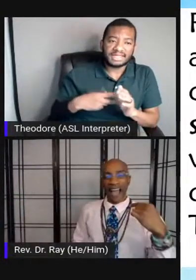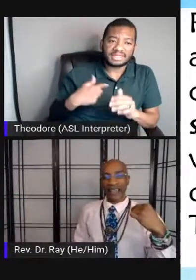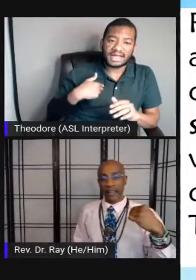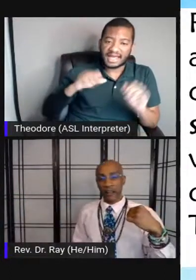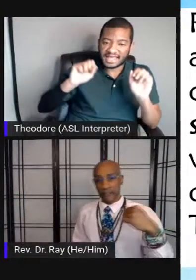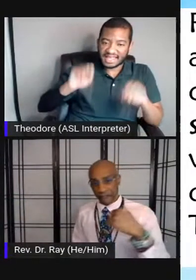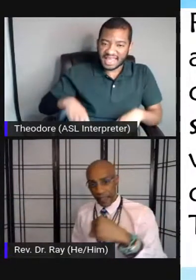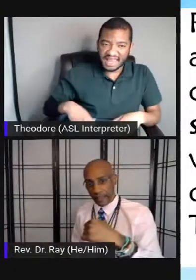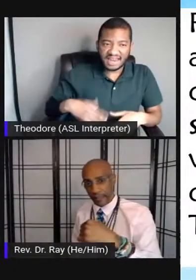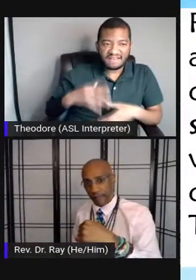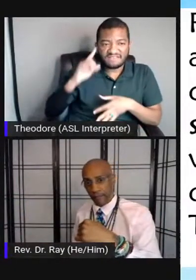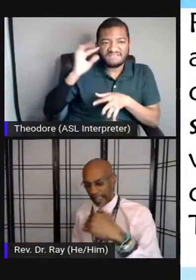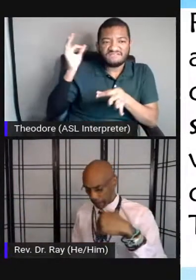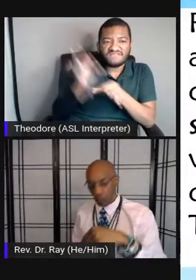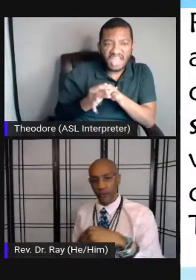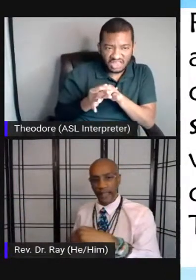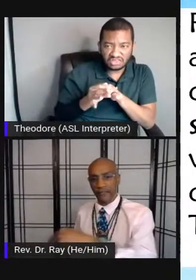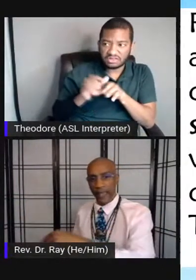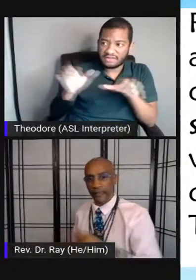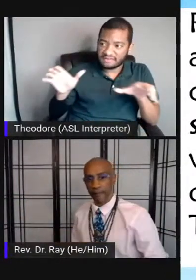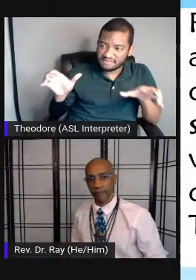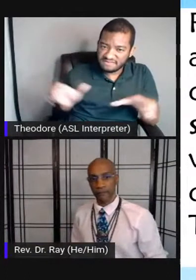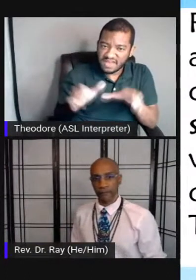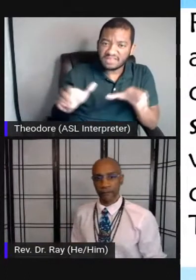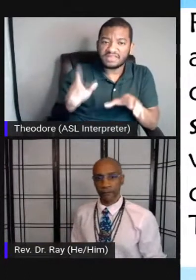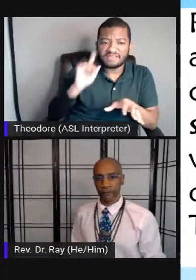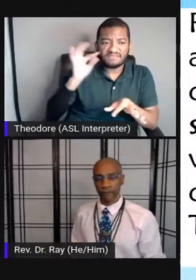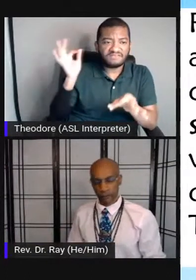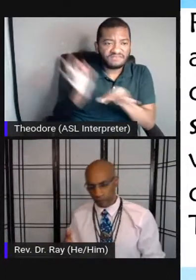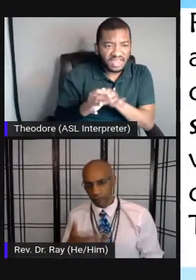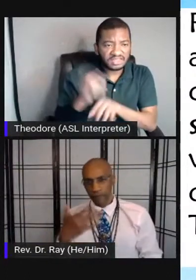then I can faith. I can move as faith.